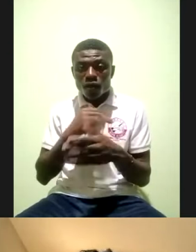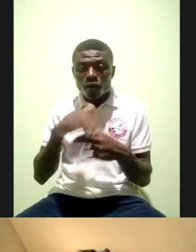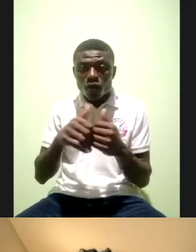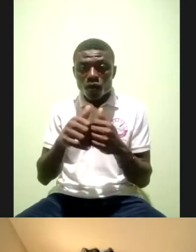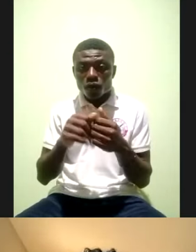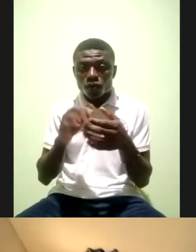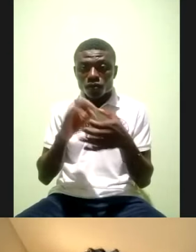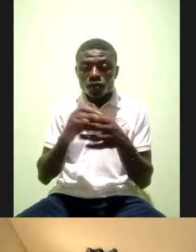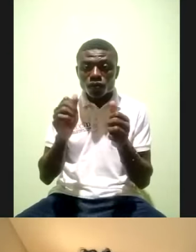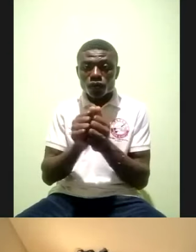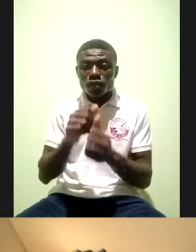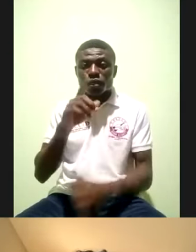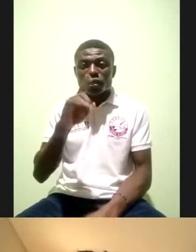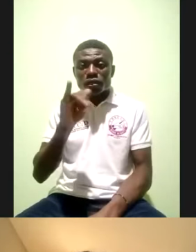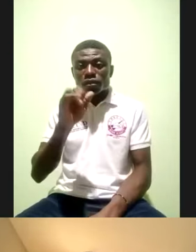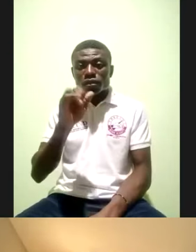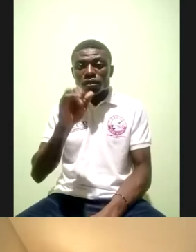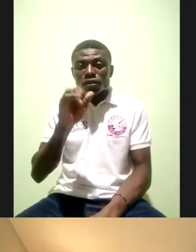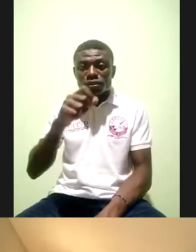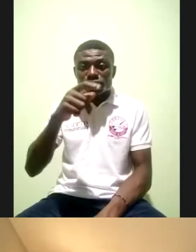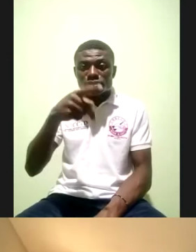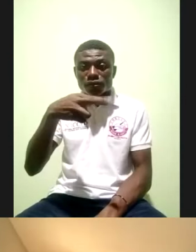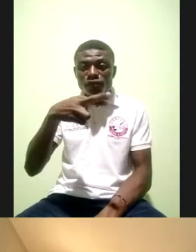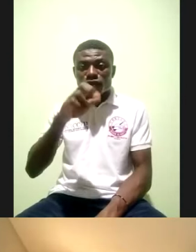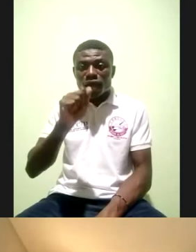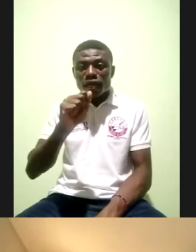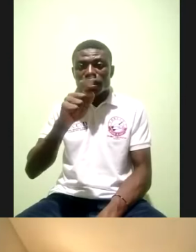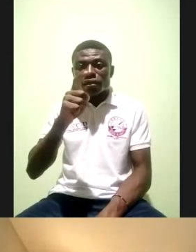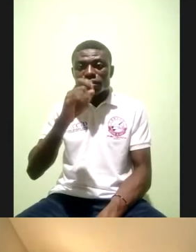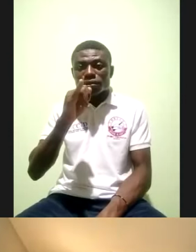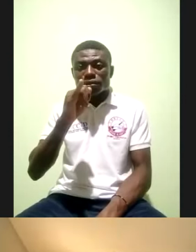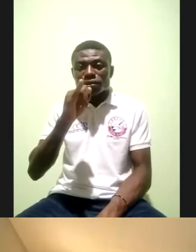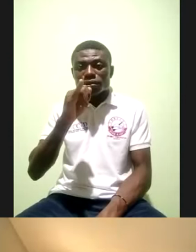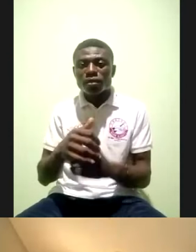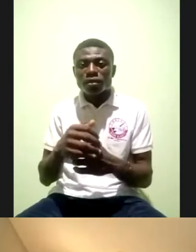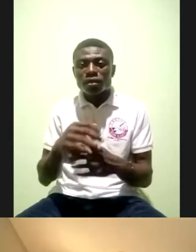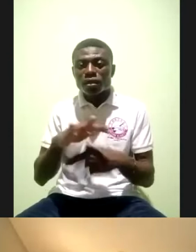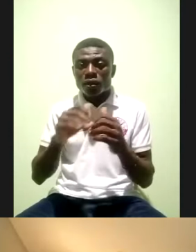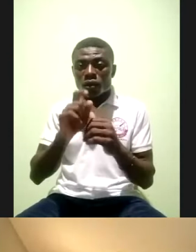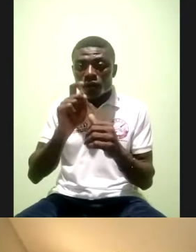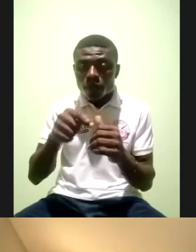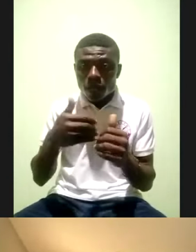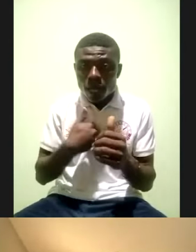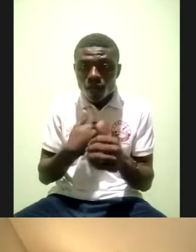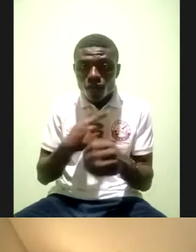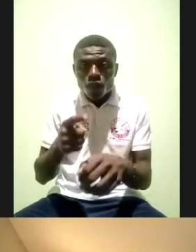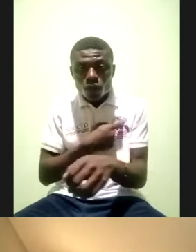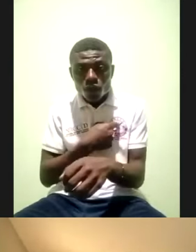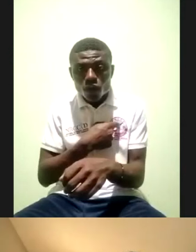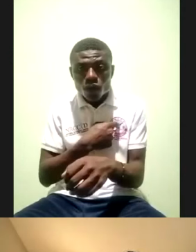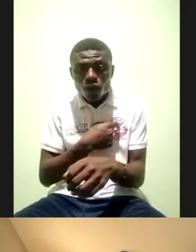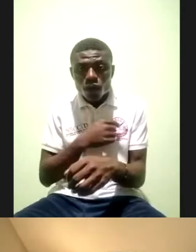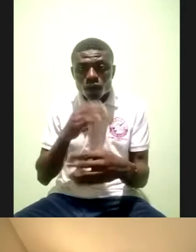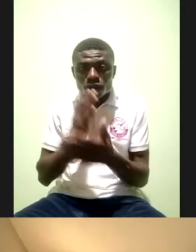the perceptual motor coordination skills. So they may take a little longer time to be completely